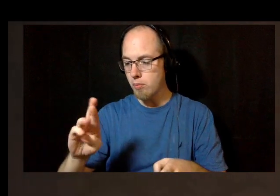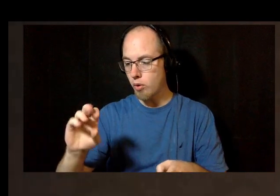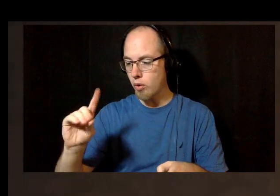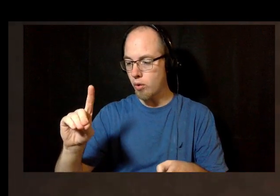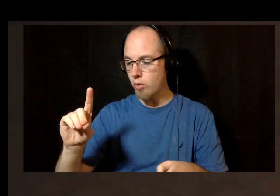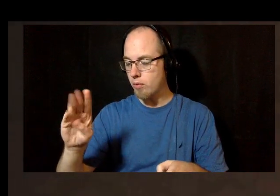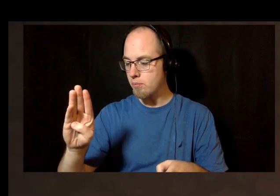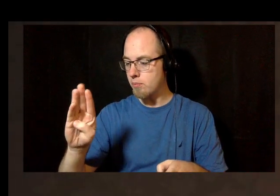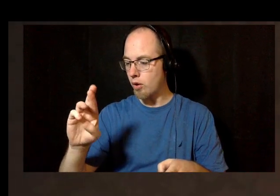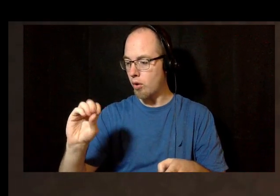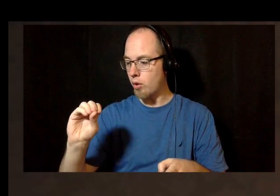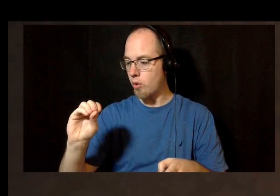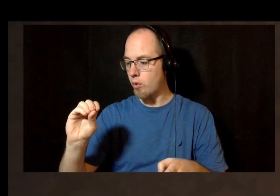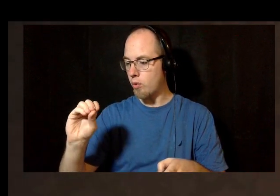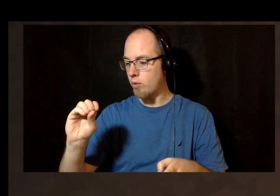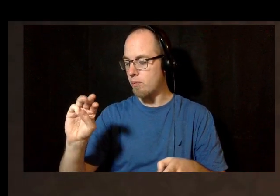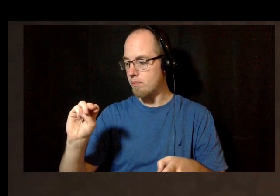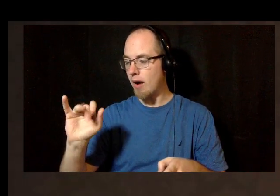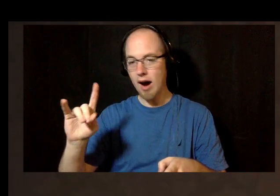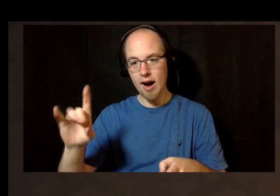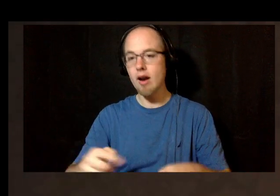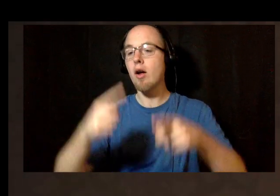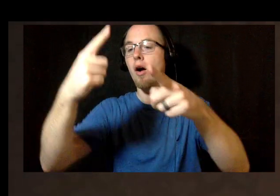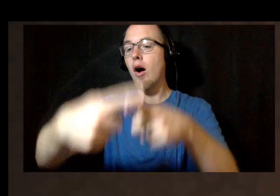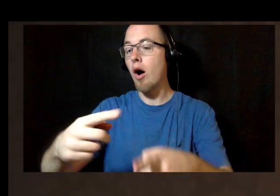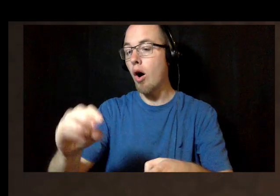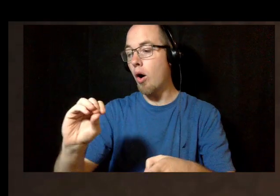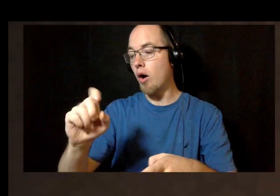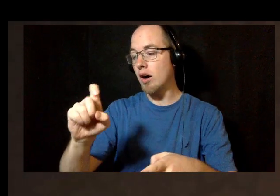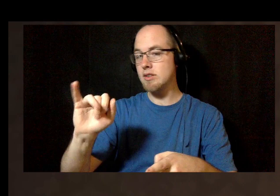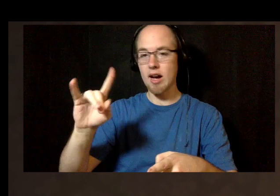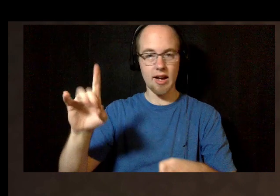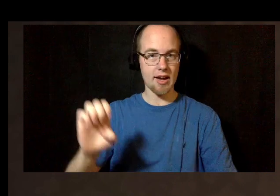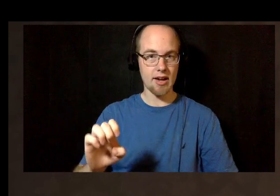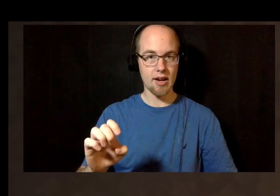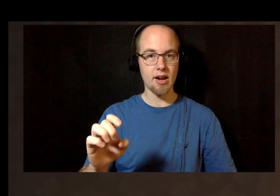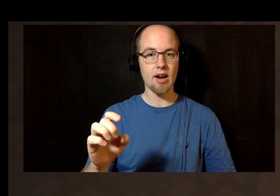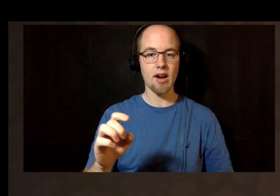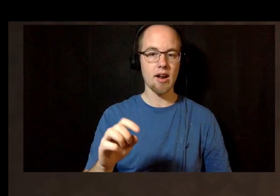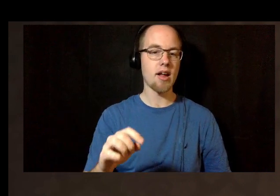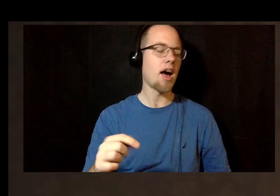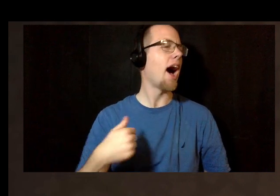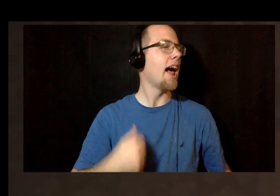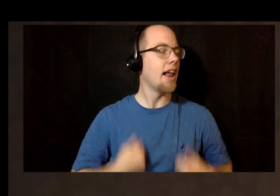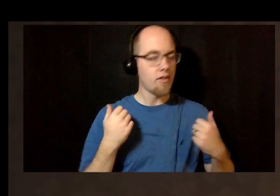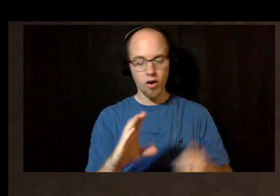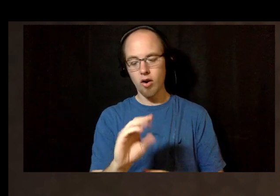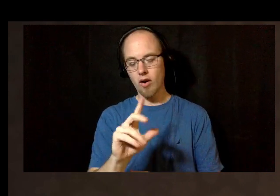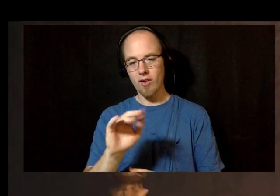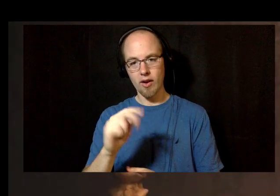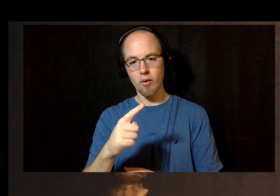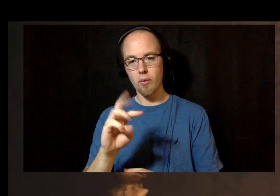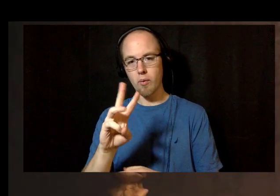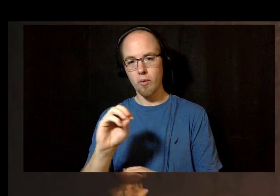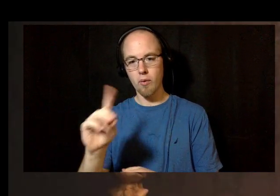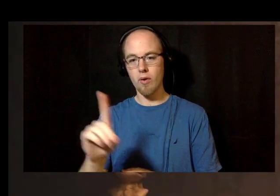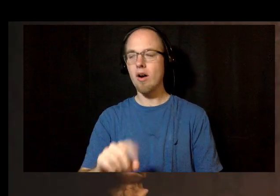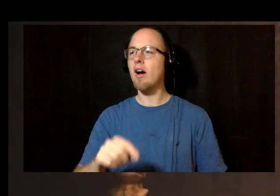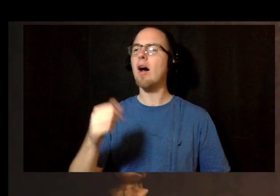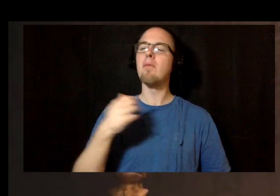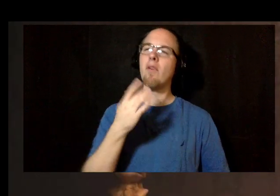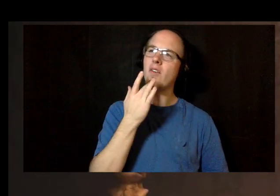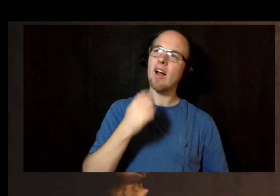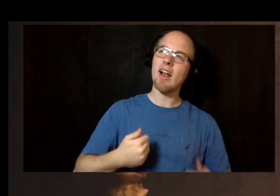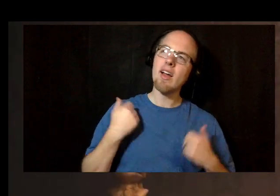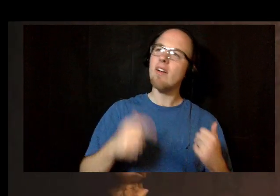love that. That makes sense to me. I live in Collingwood. It'd be much easier to direct people to my house if I could send them to the corner of soy latte and